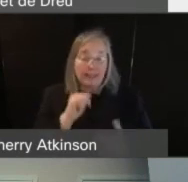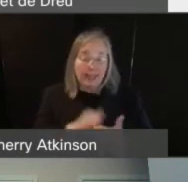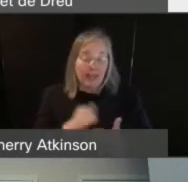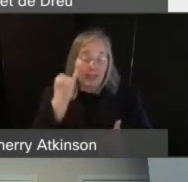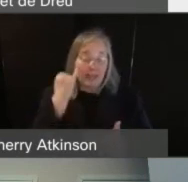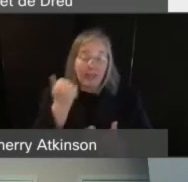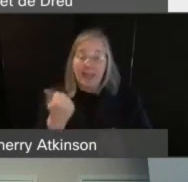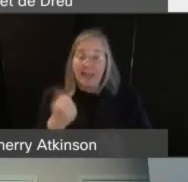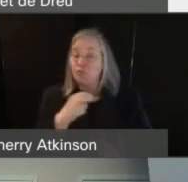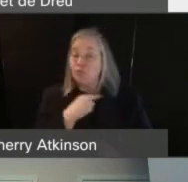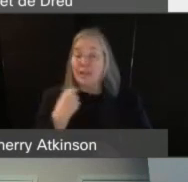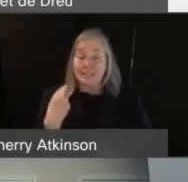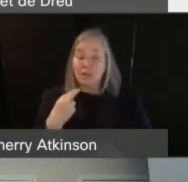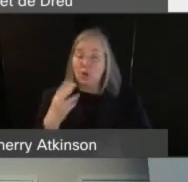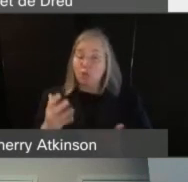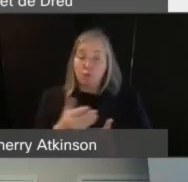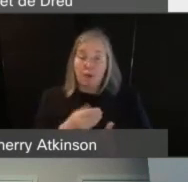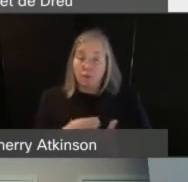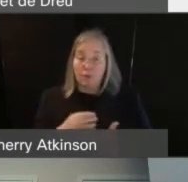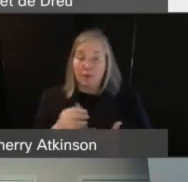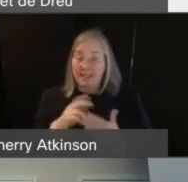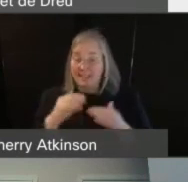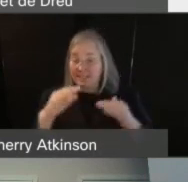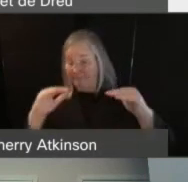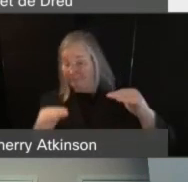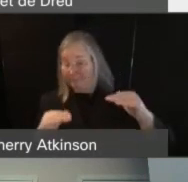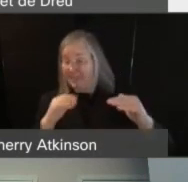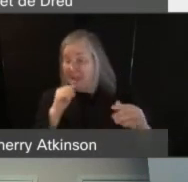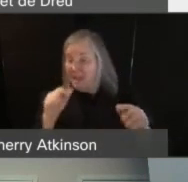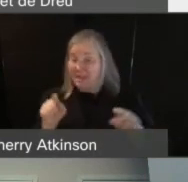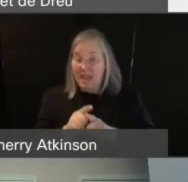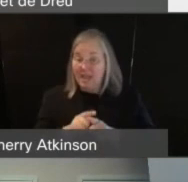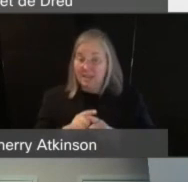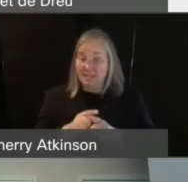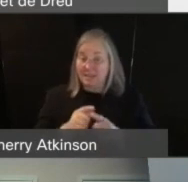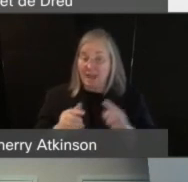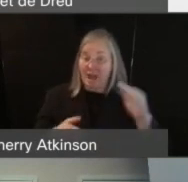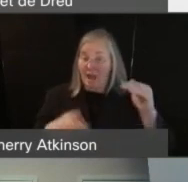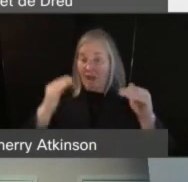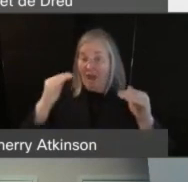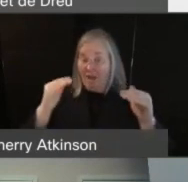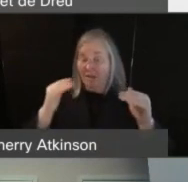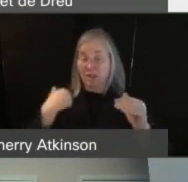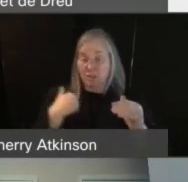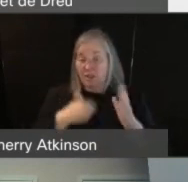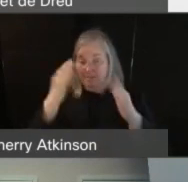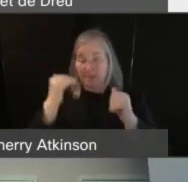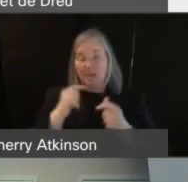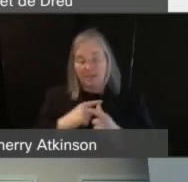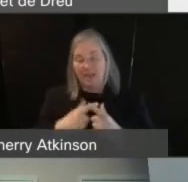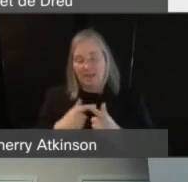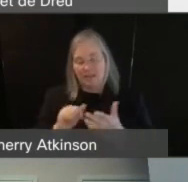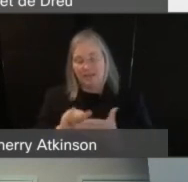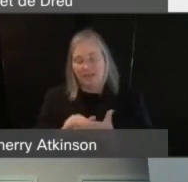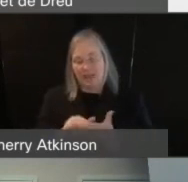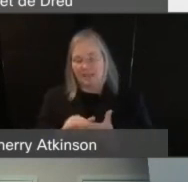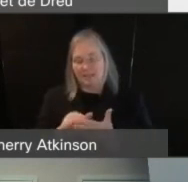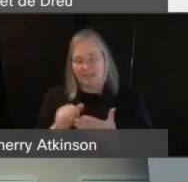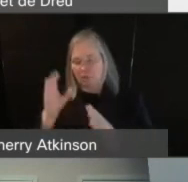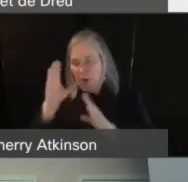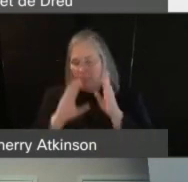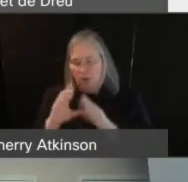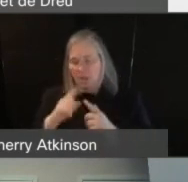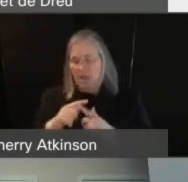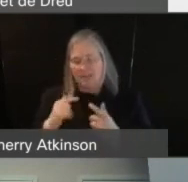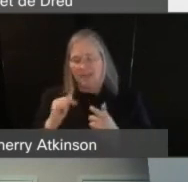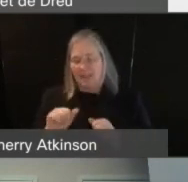not as high as original anticipated there, then we will be in trouble and could potentially add burden to general fund. So in the past couple